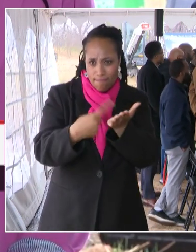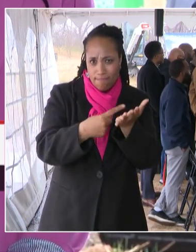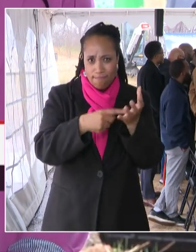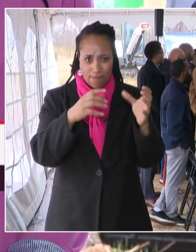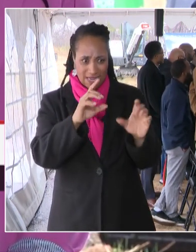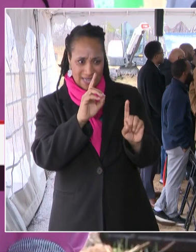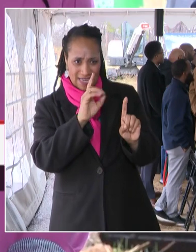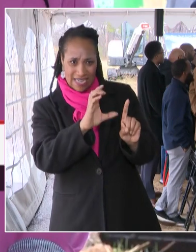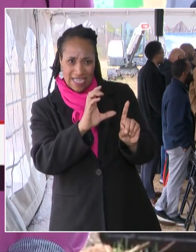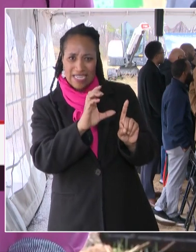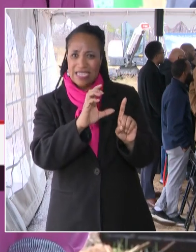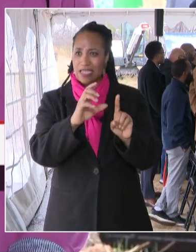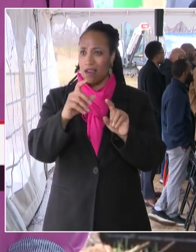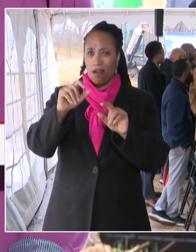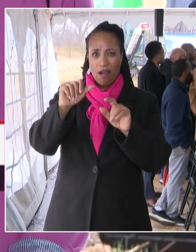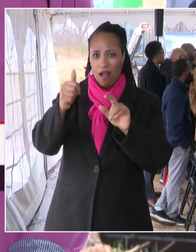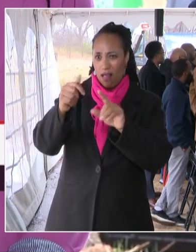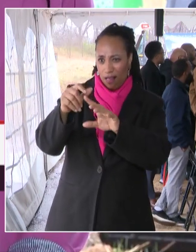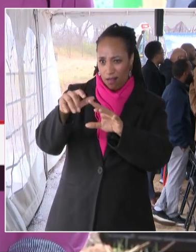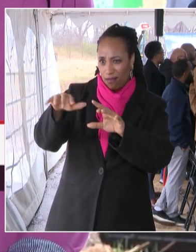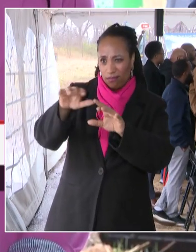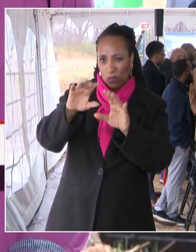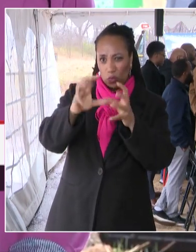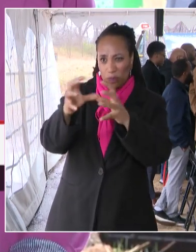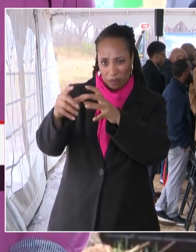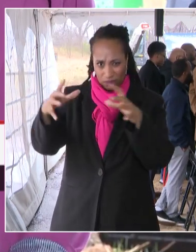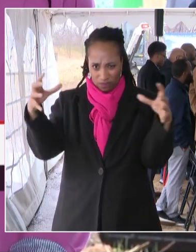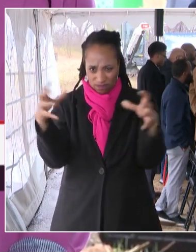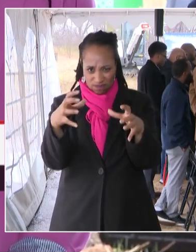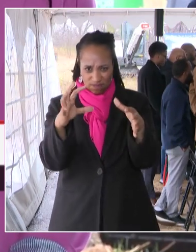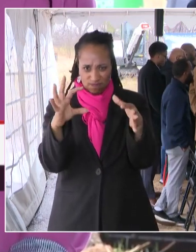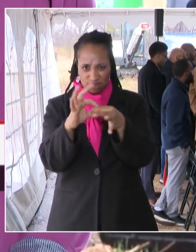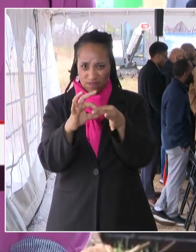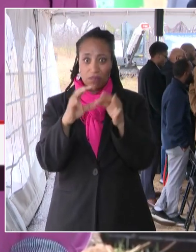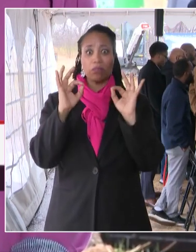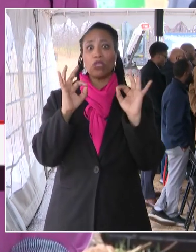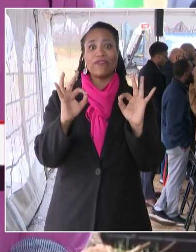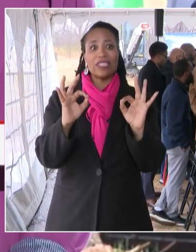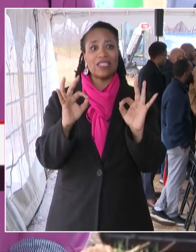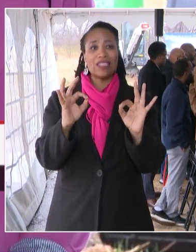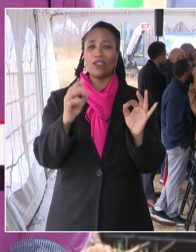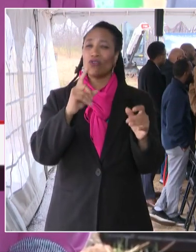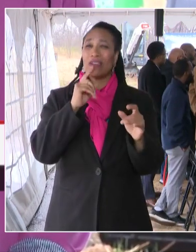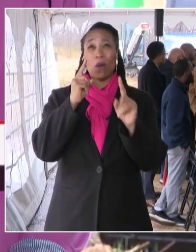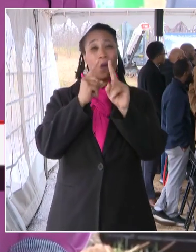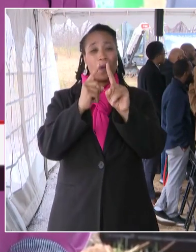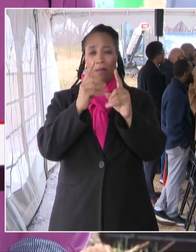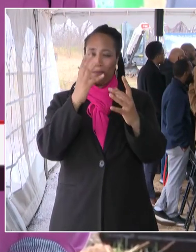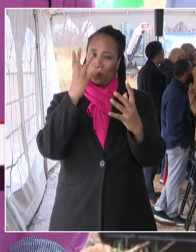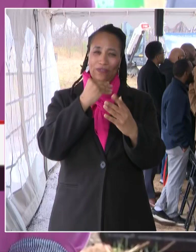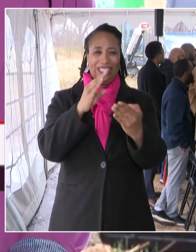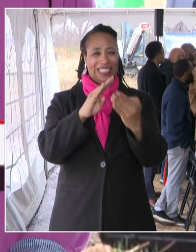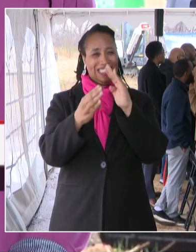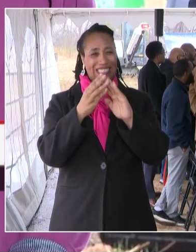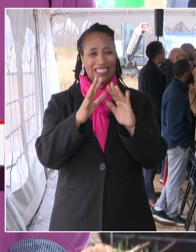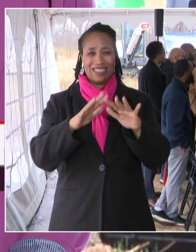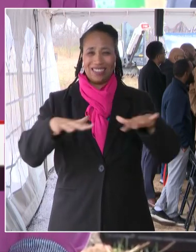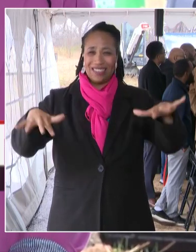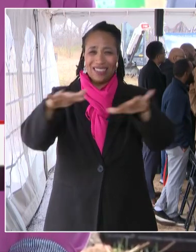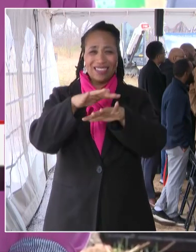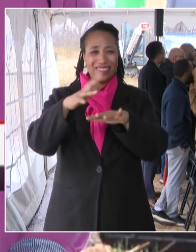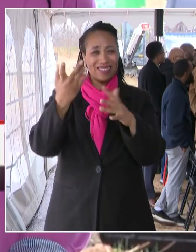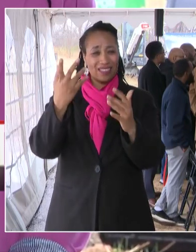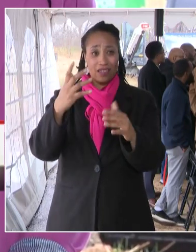is the thing that we know. We have a beautiful city, and we have housing opportunities all over the city.